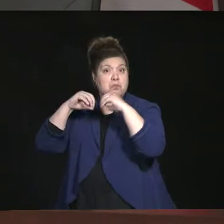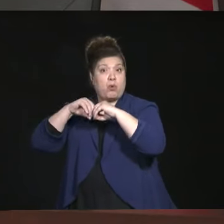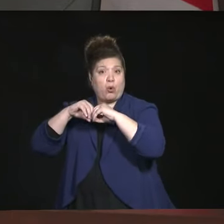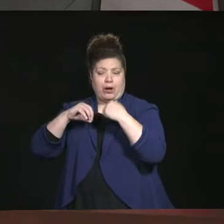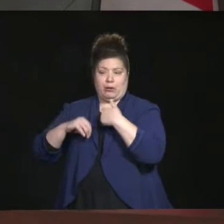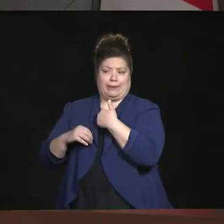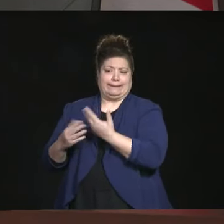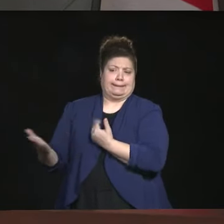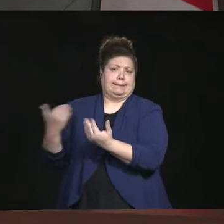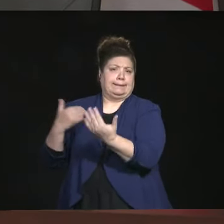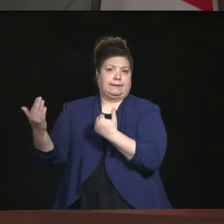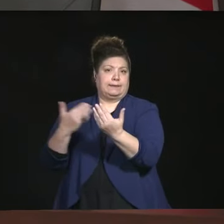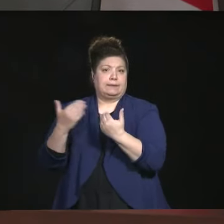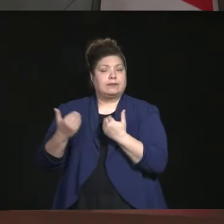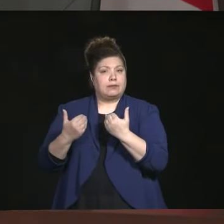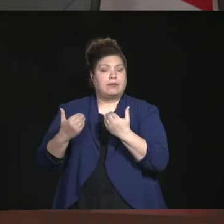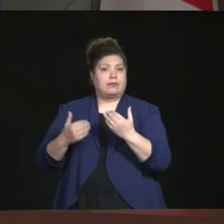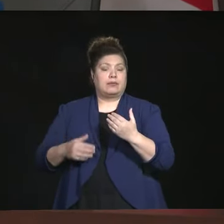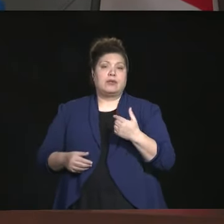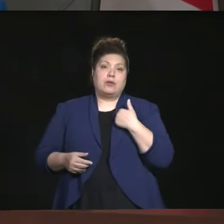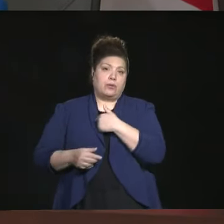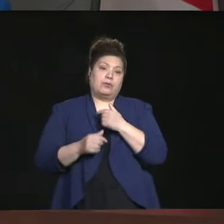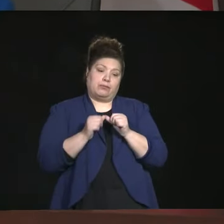maintain that health workforce.